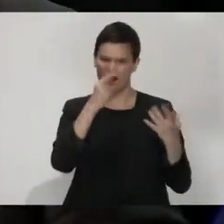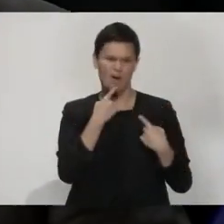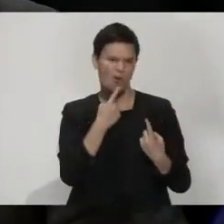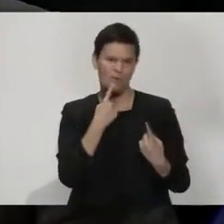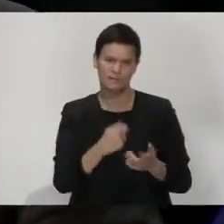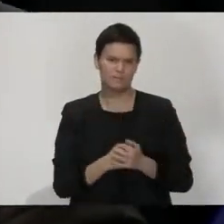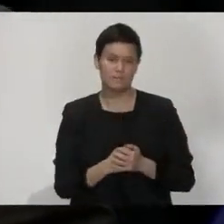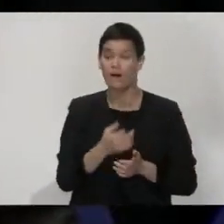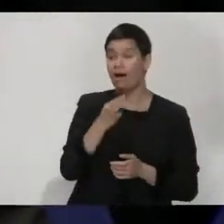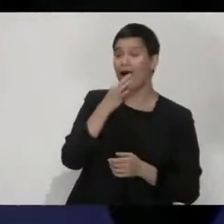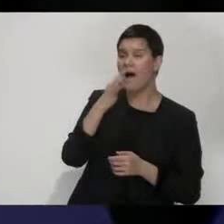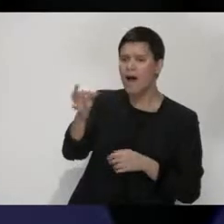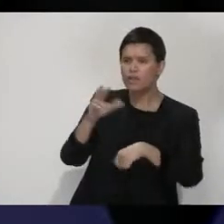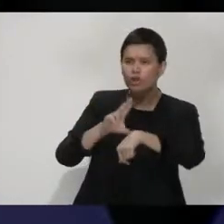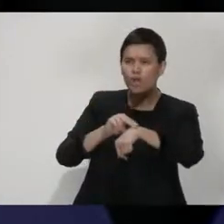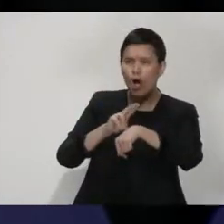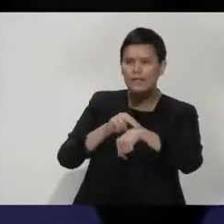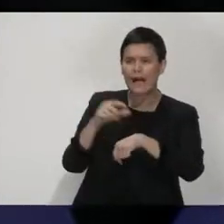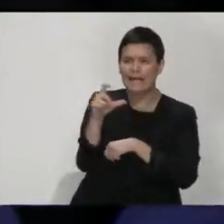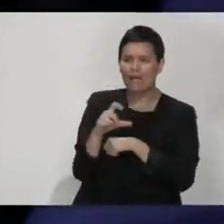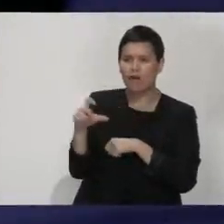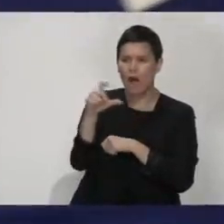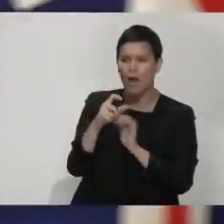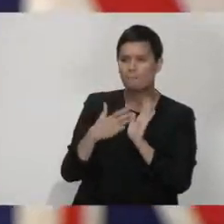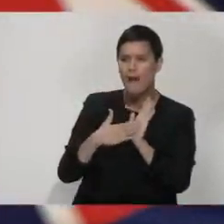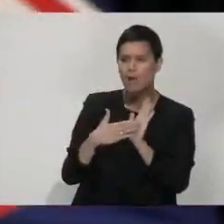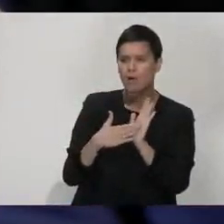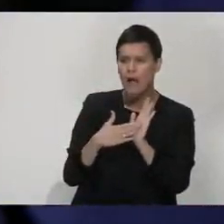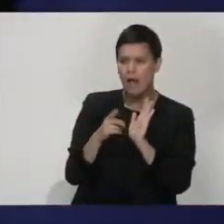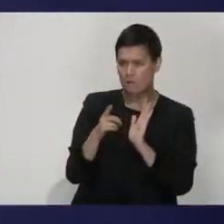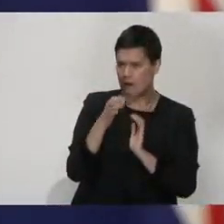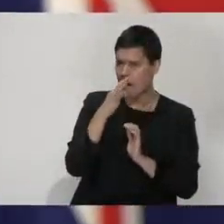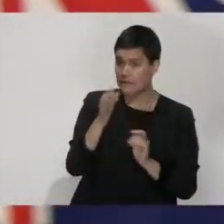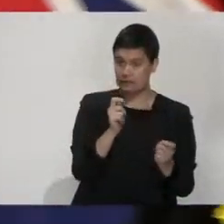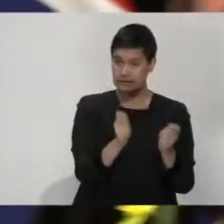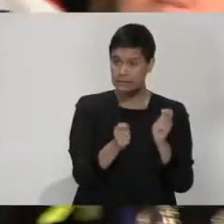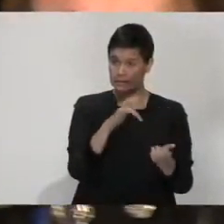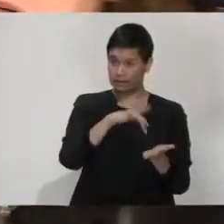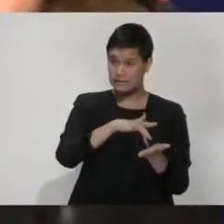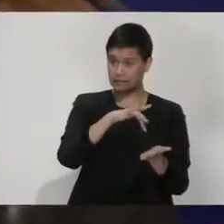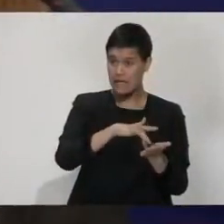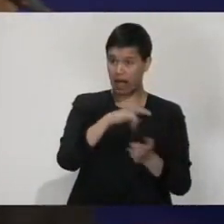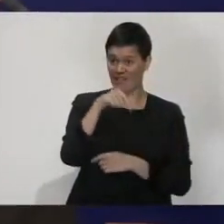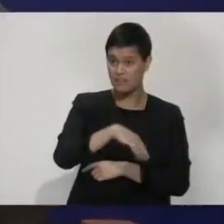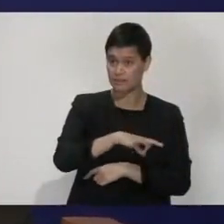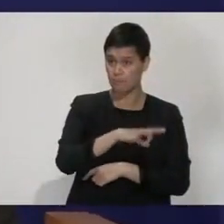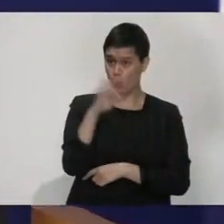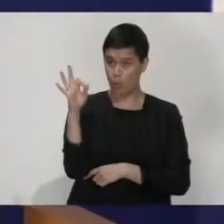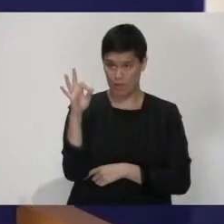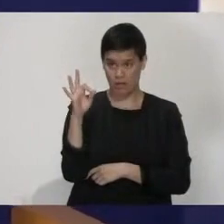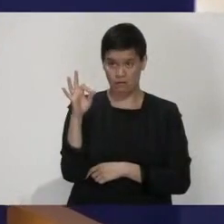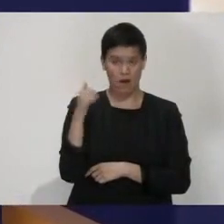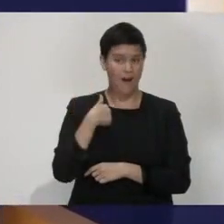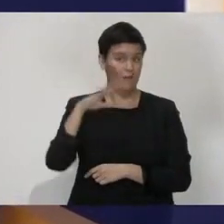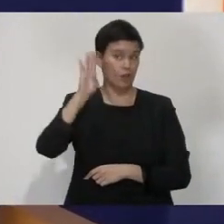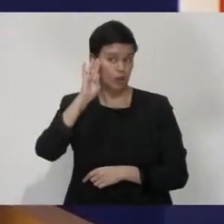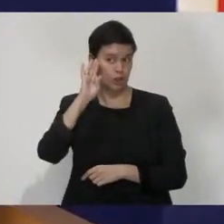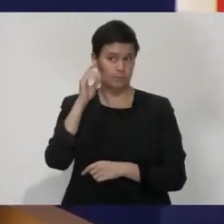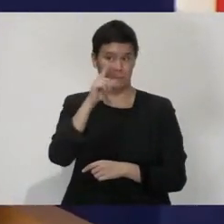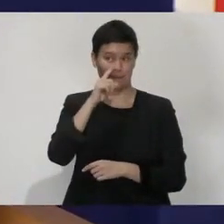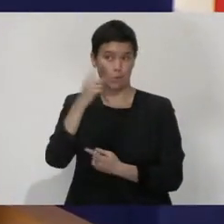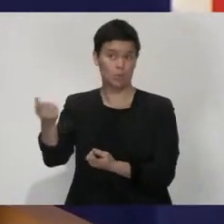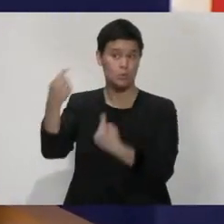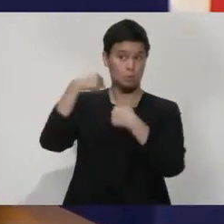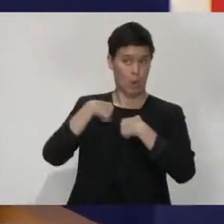Dr. McElnay, has there been any trouble with testing facilities in Auckland this morning? We've been told, and I'm wondering if you